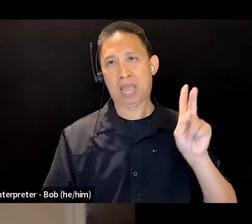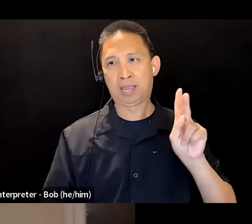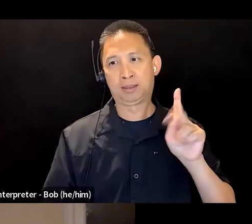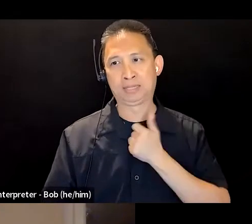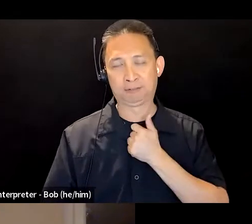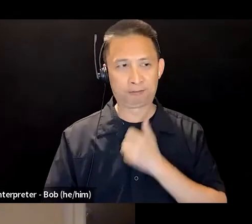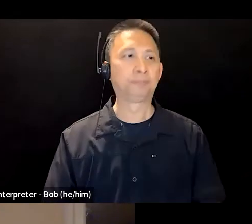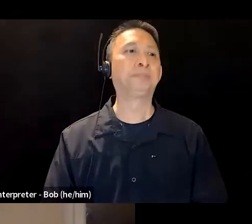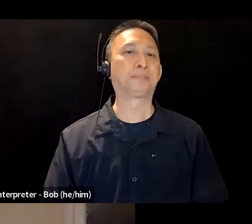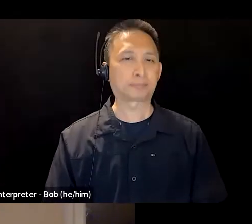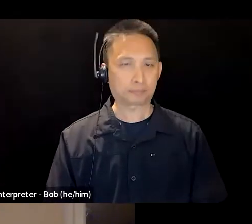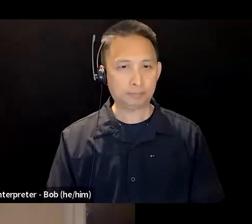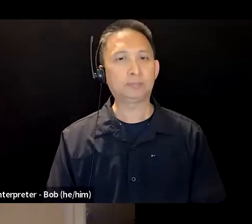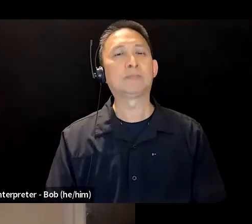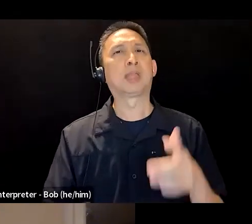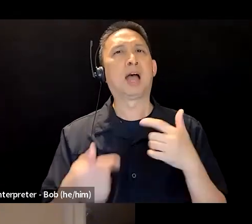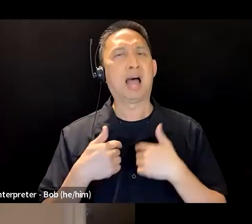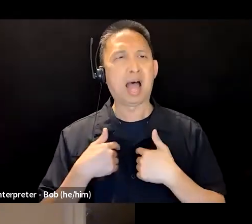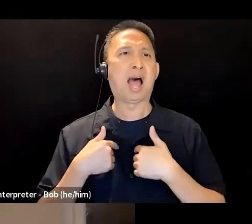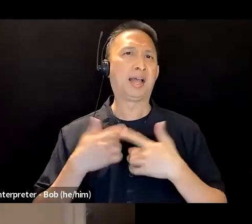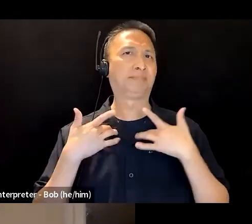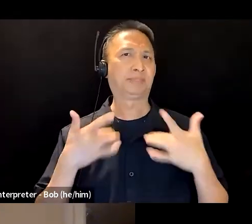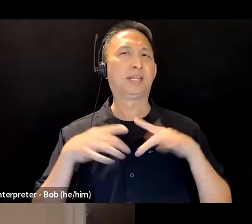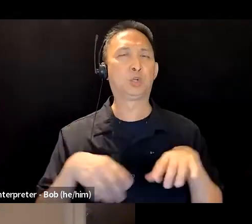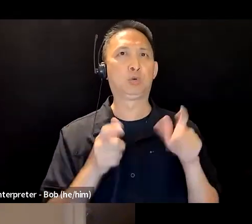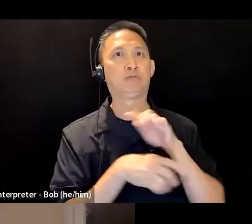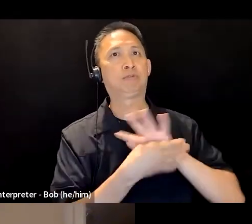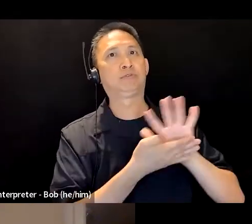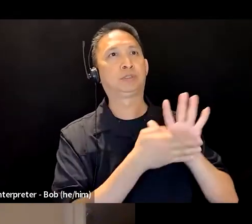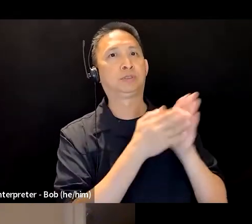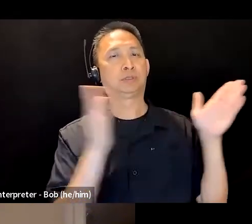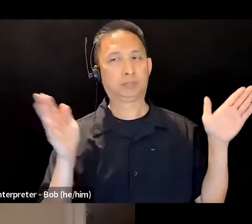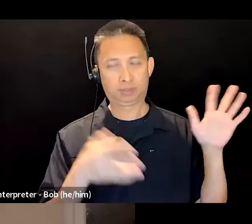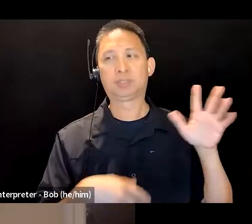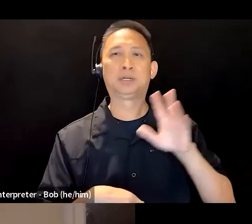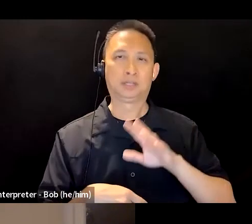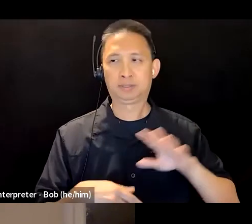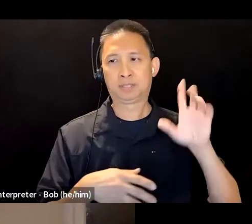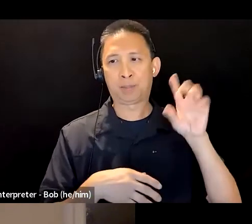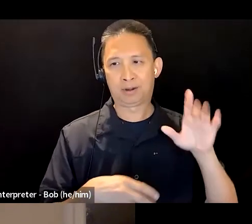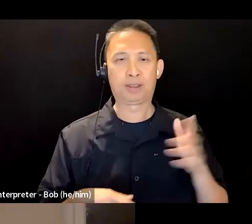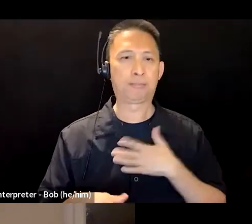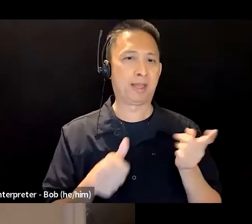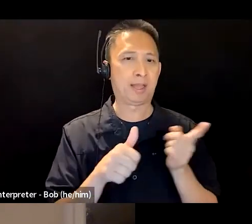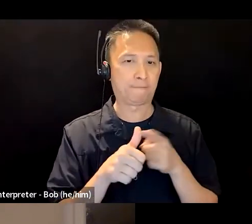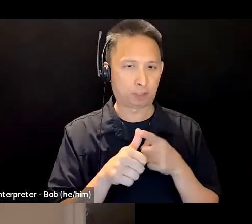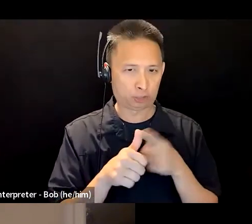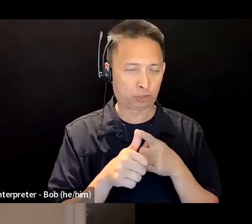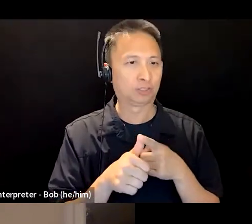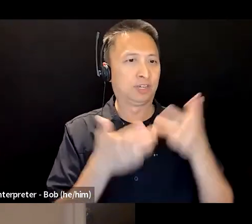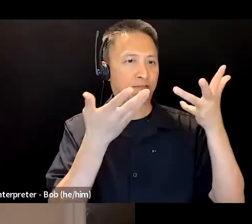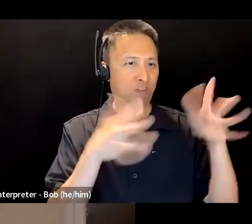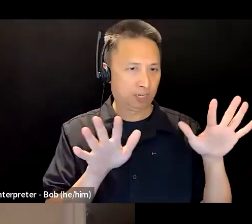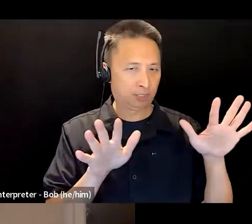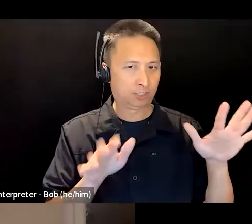I do feature-length documentaries. My first feature was called Mr. Gay Syria, and I recently finished a